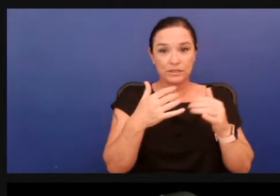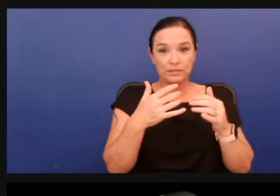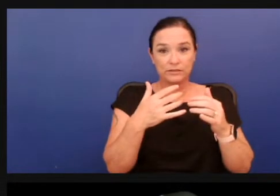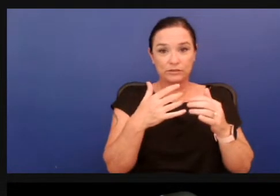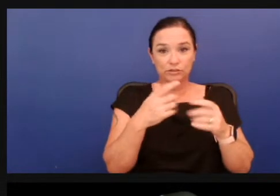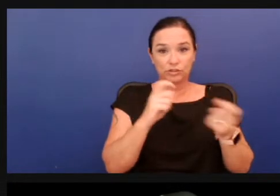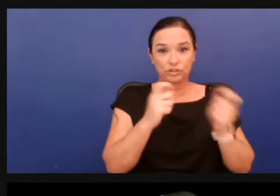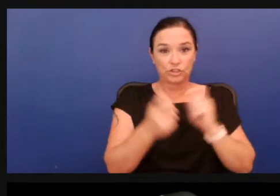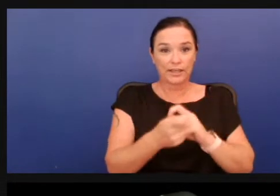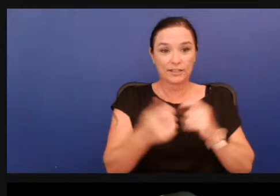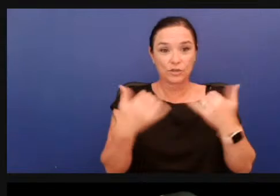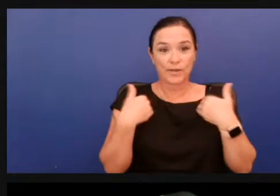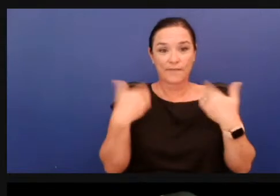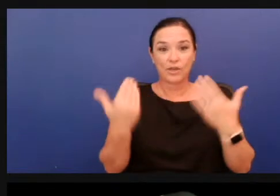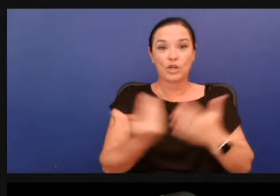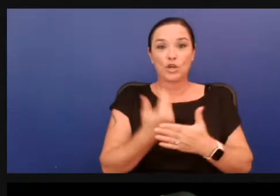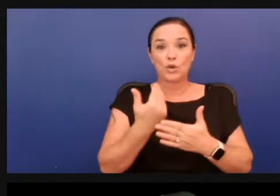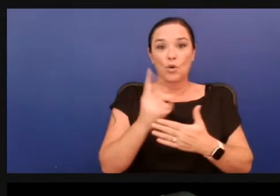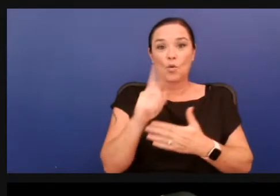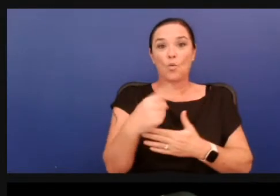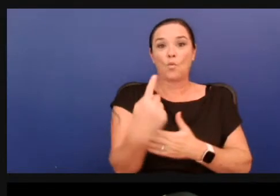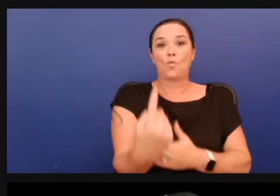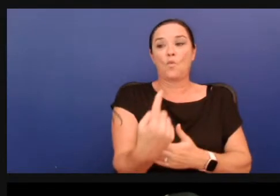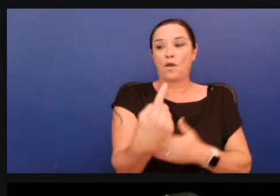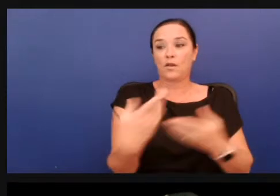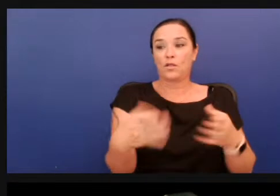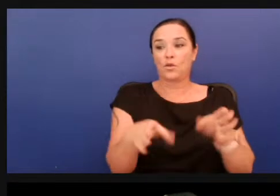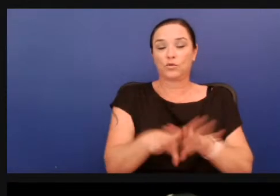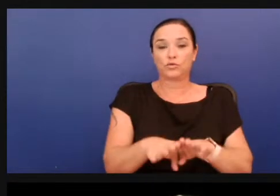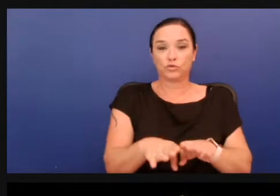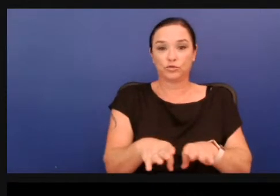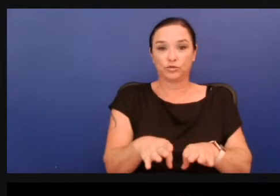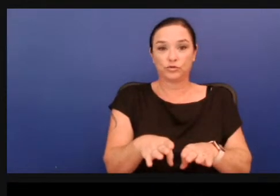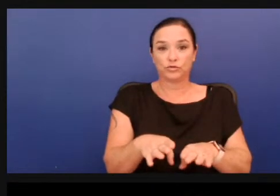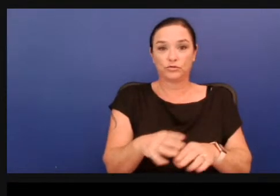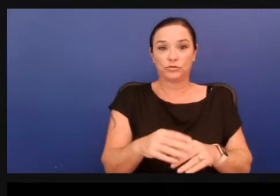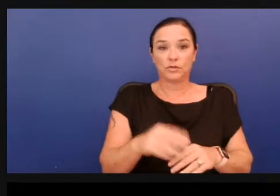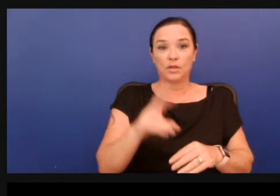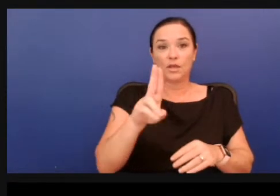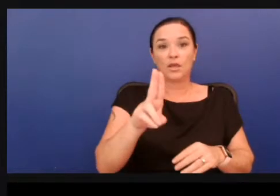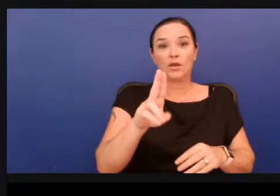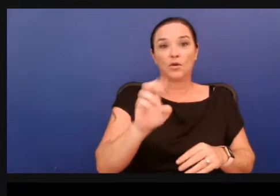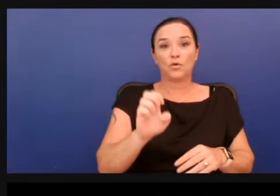and we have a new only single closure at Uekahuna right here. So